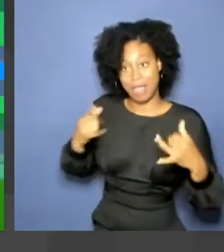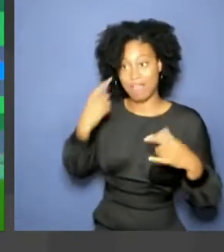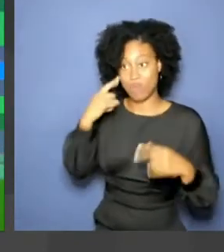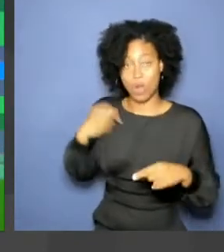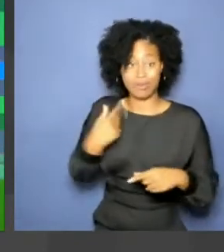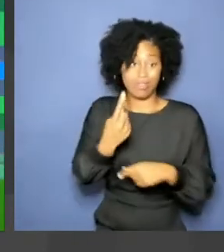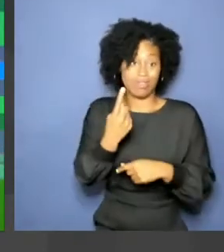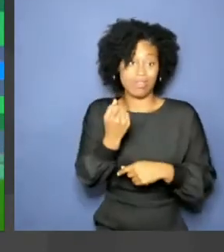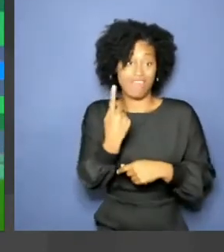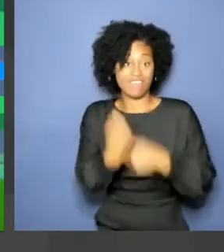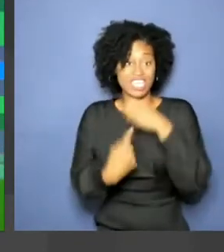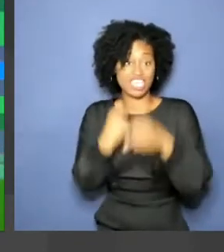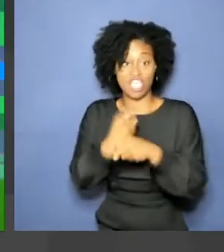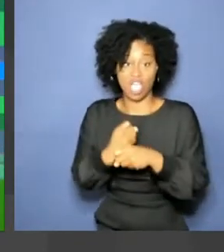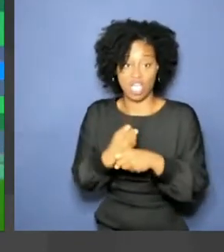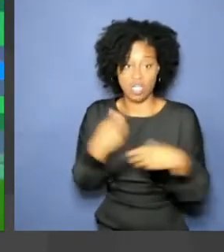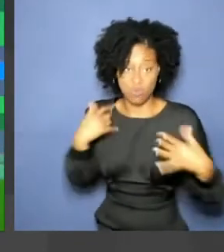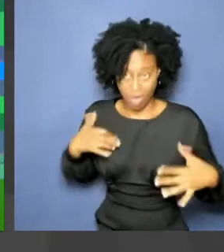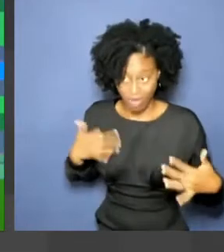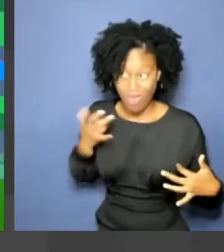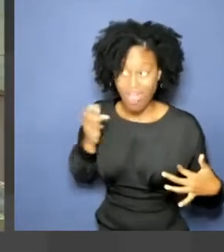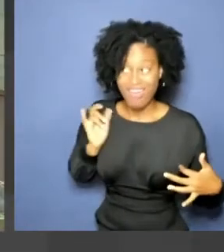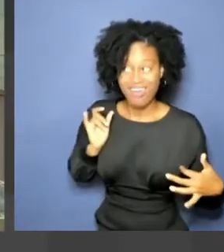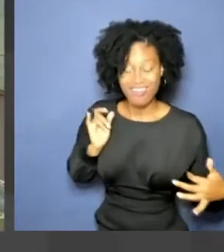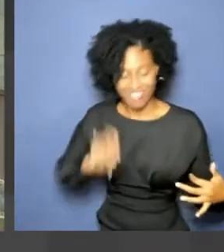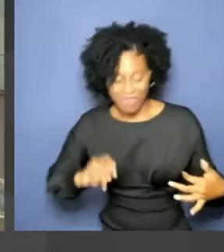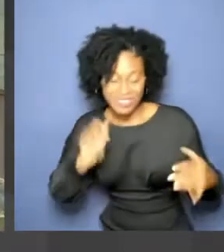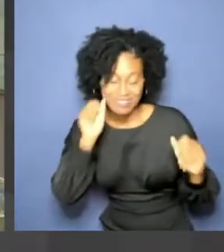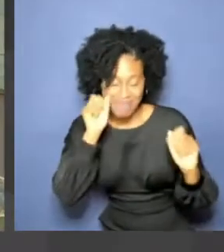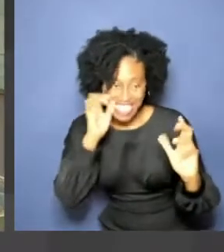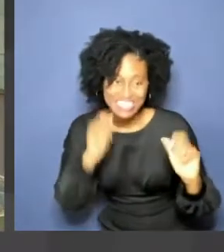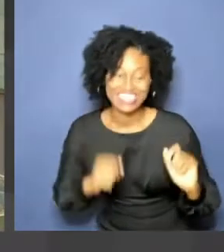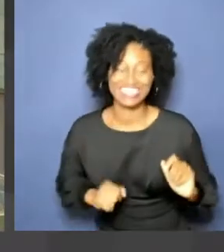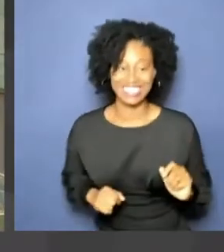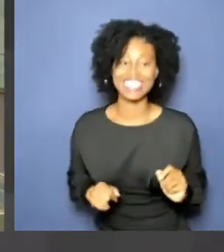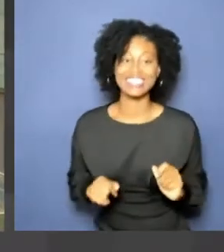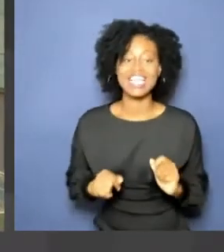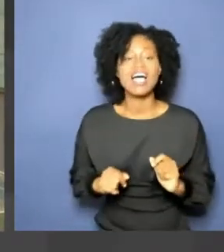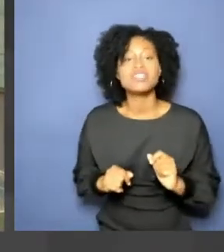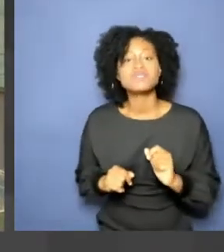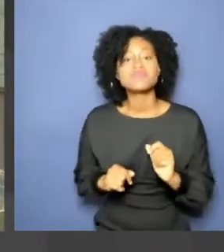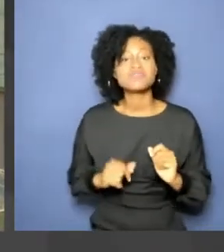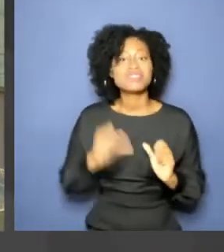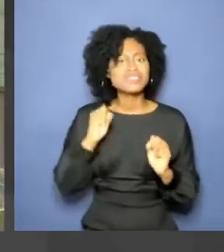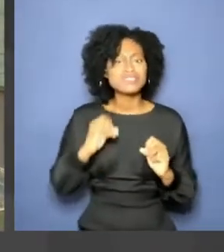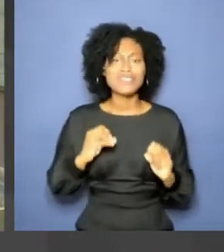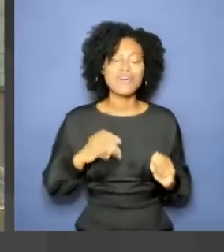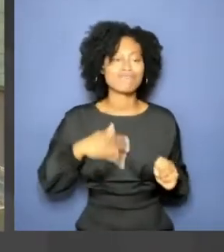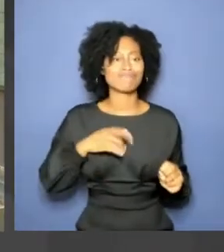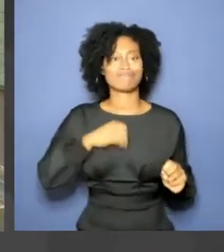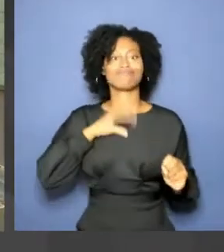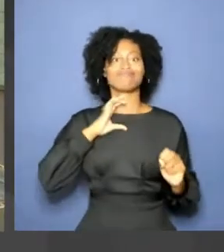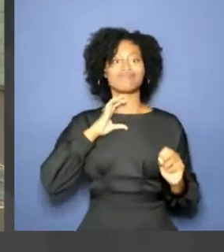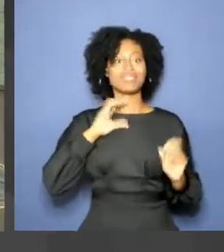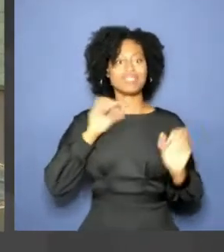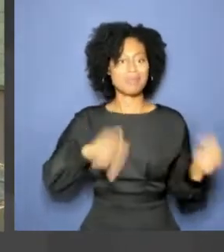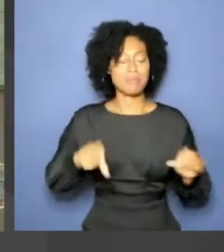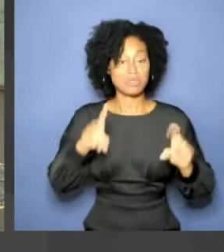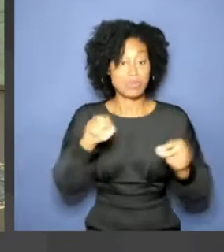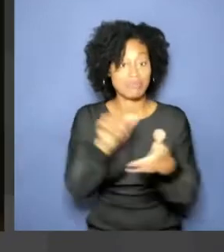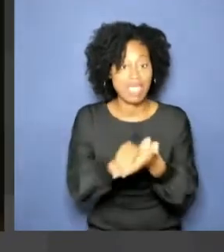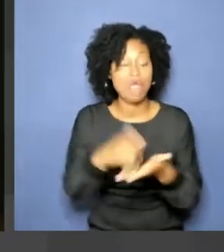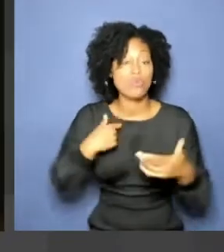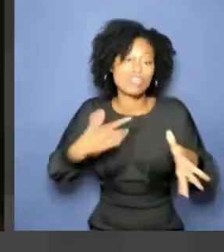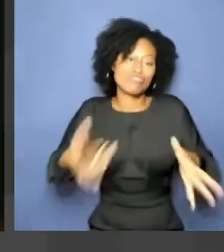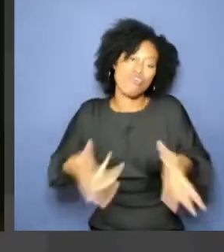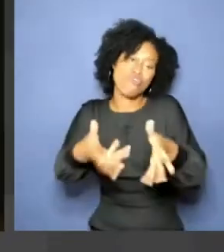years, it was amazing. It is so rewarding, really, to be able to just do that. So we encourage you all